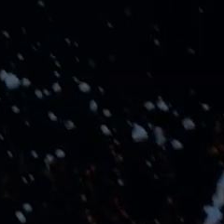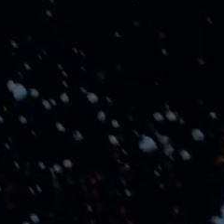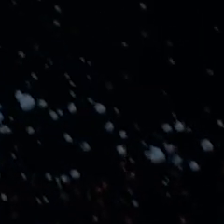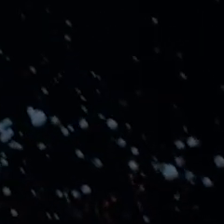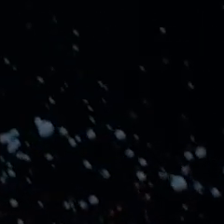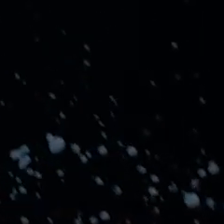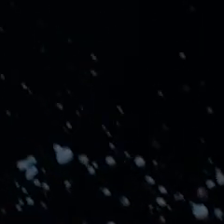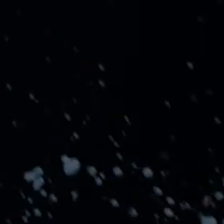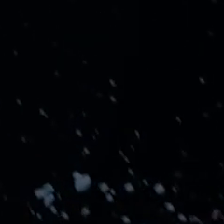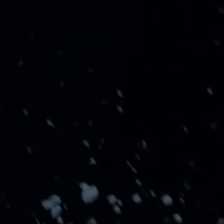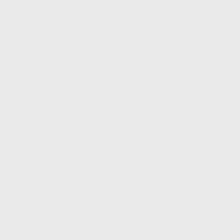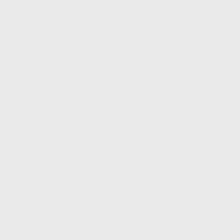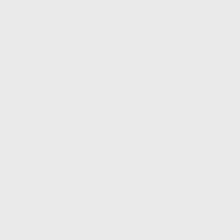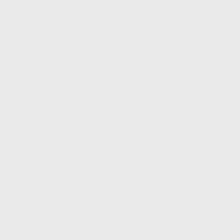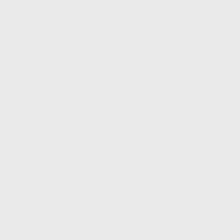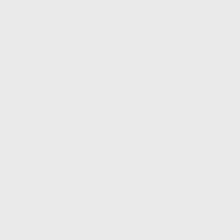you and God bless you.